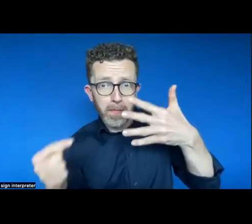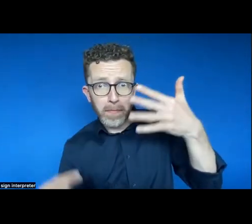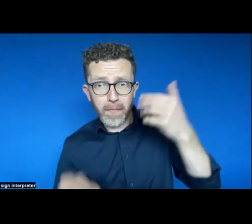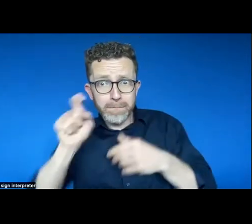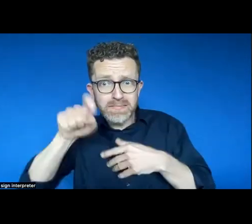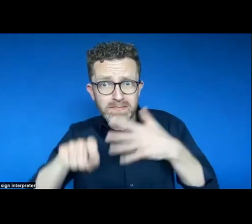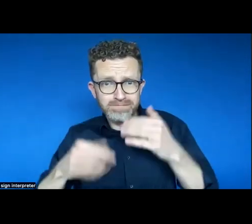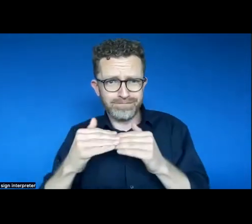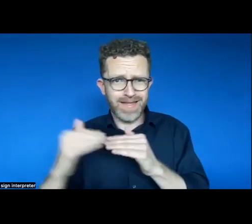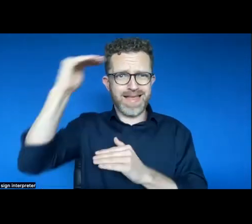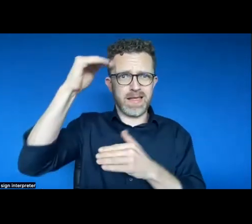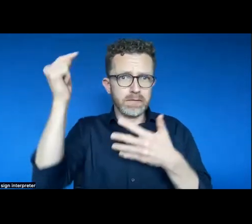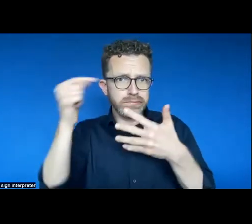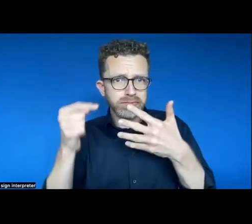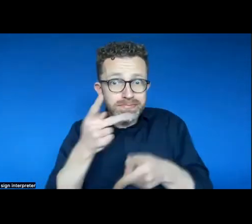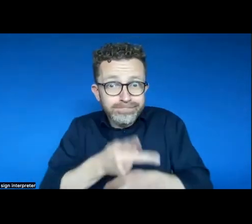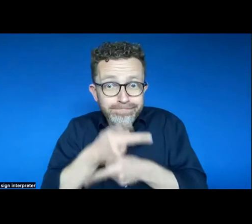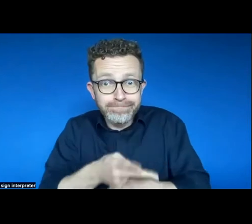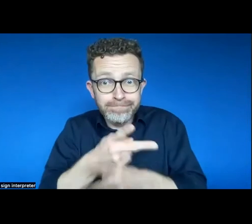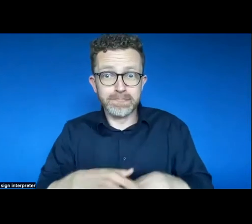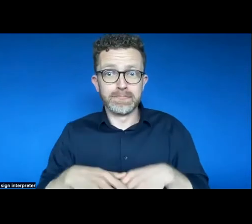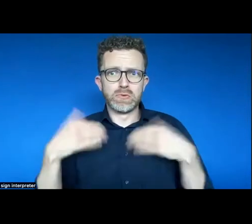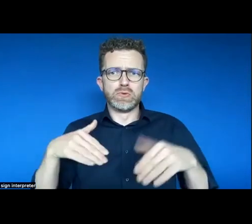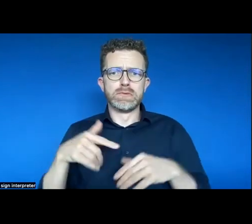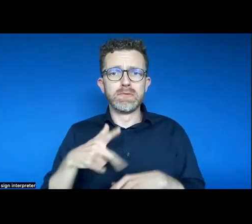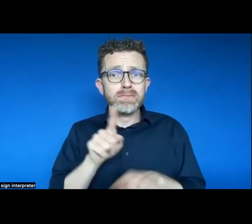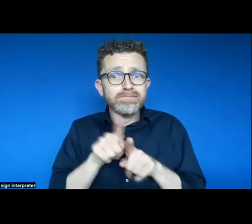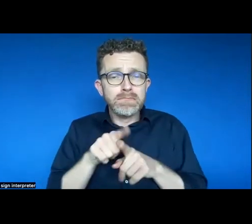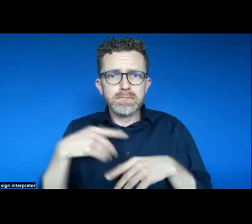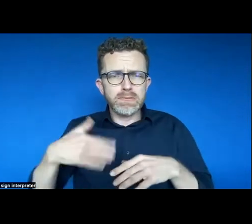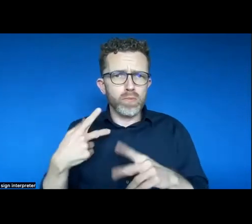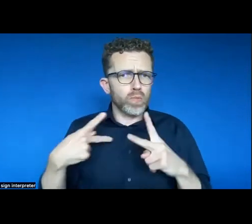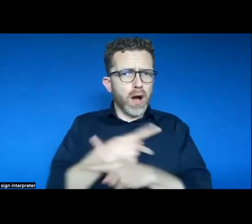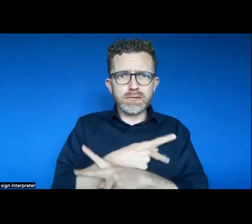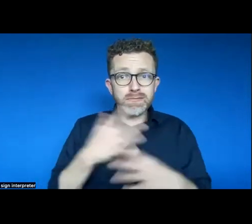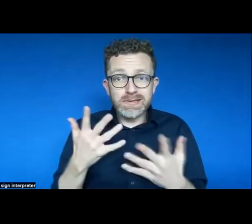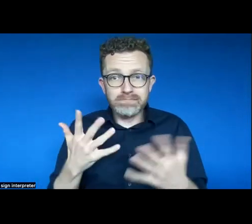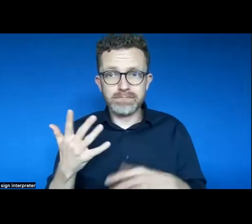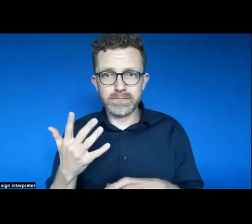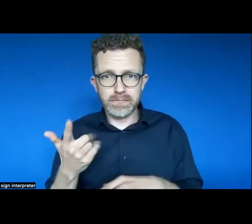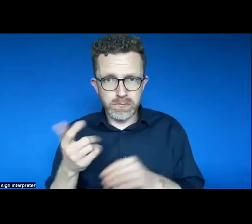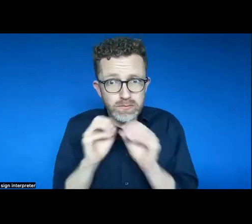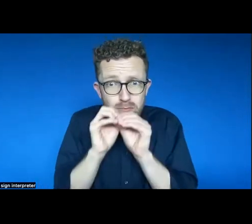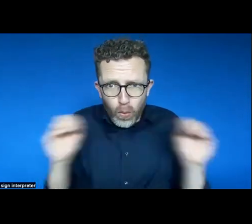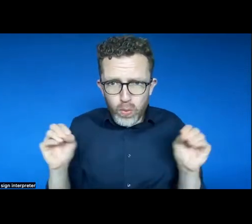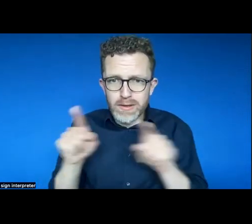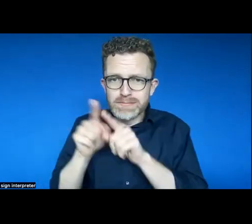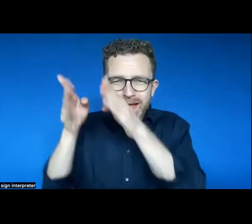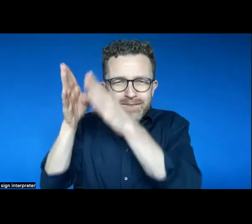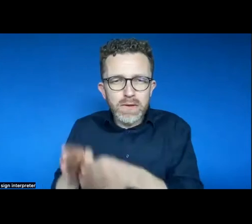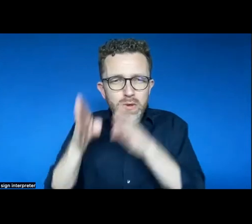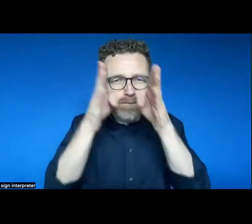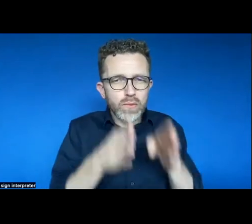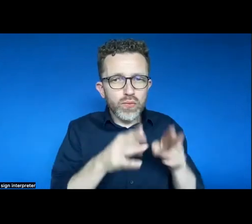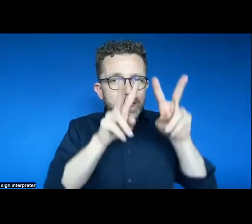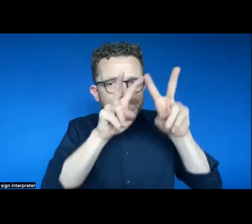was absolutely no individual analysis of needs and definitely not catering to them, because it